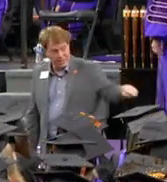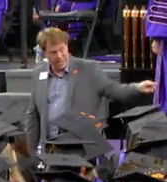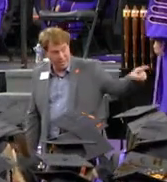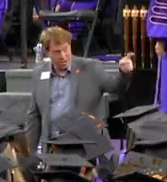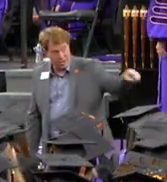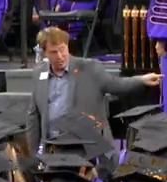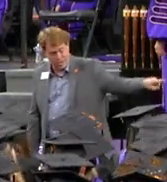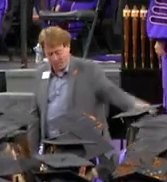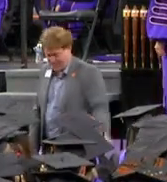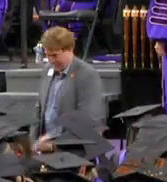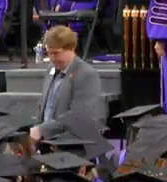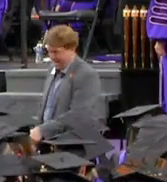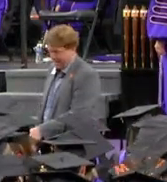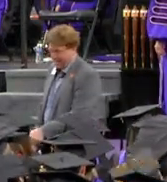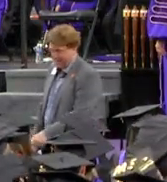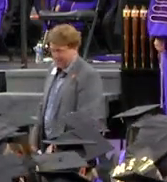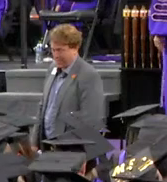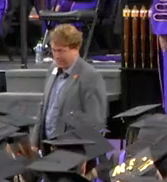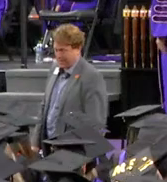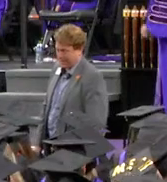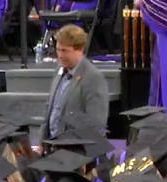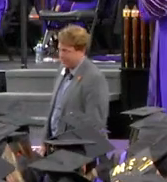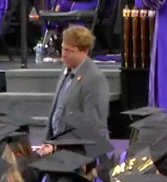Jane C. Breslin,